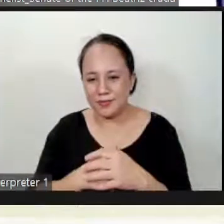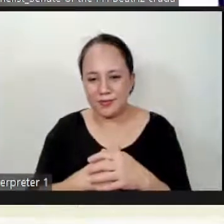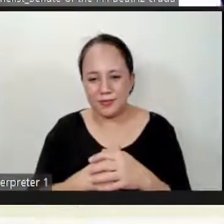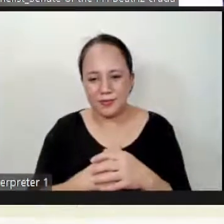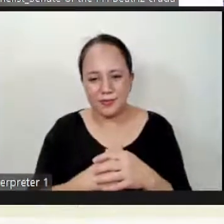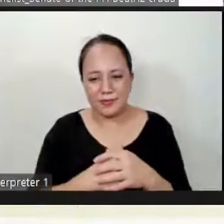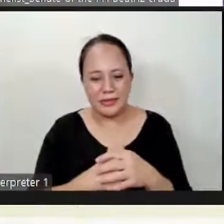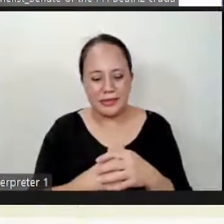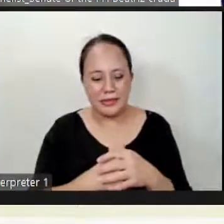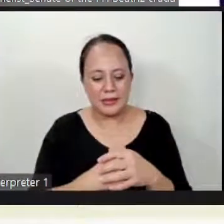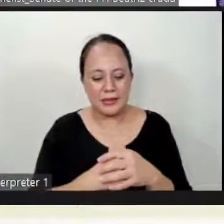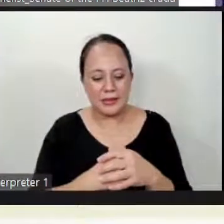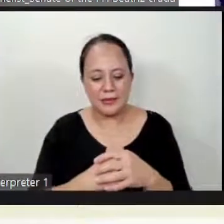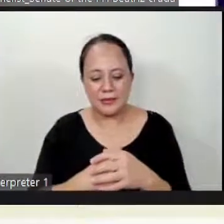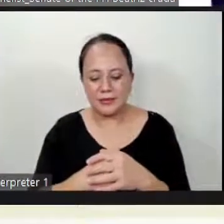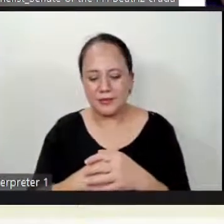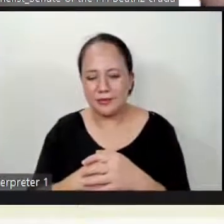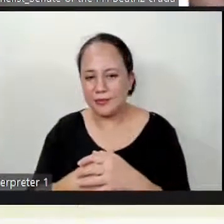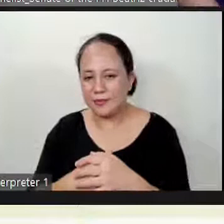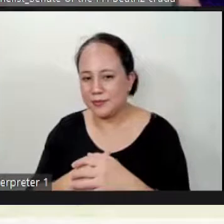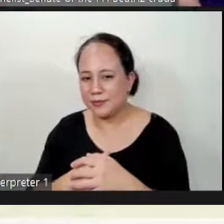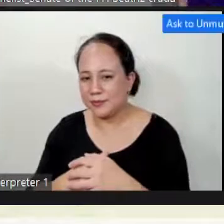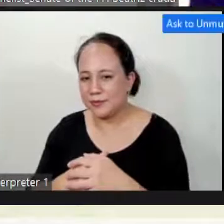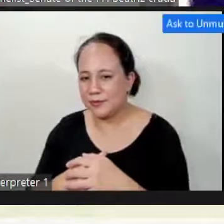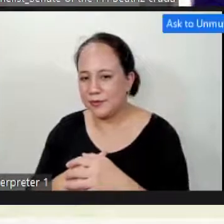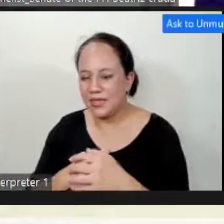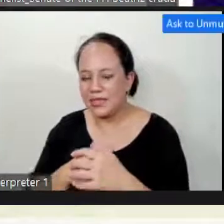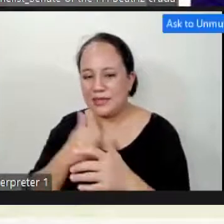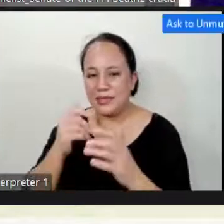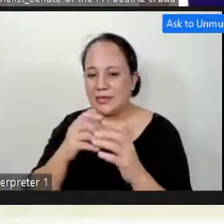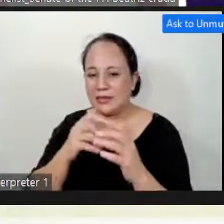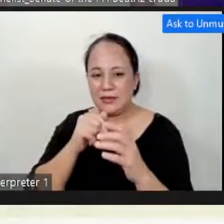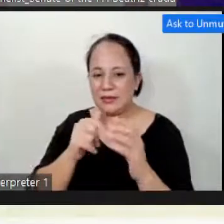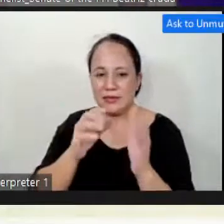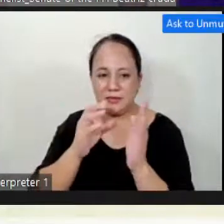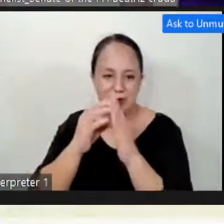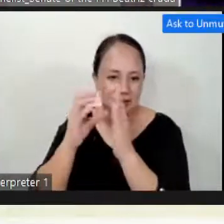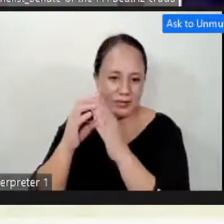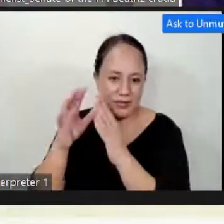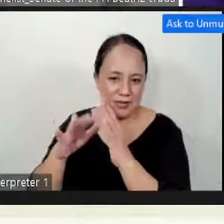not purely on the highly urbanized setting.